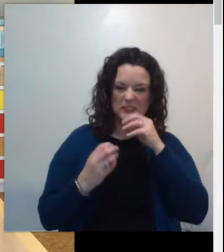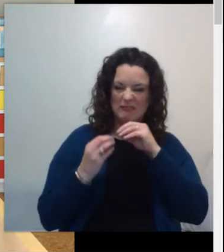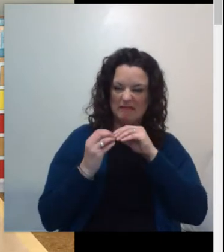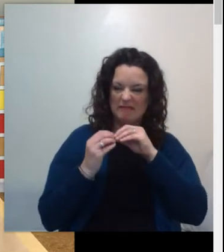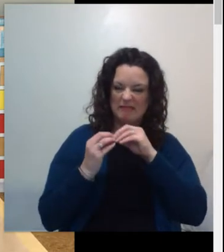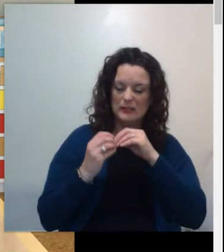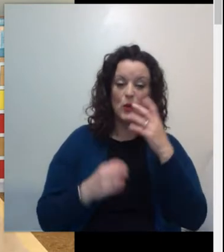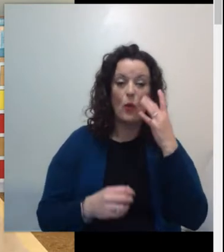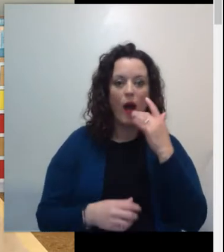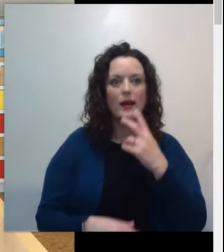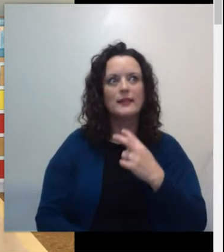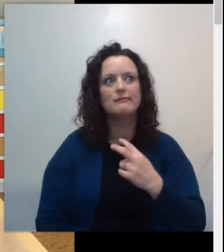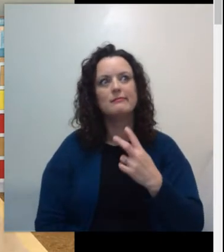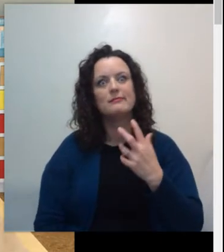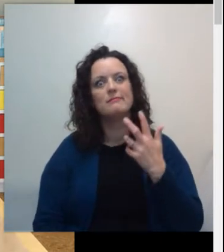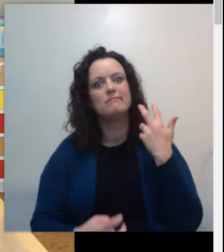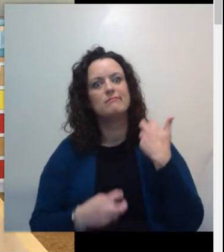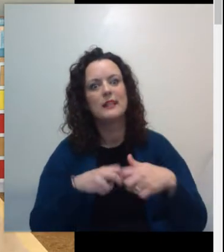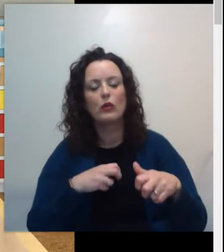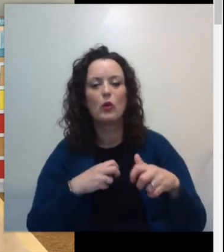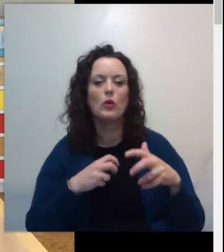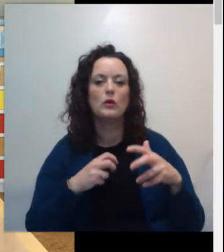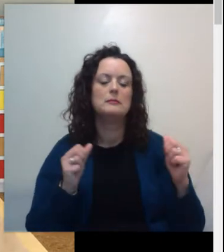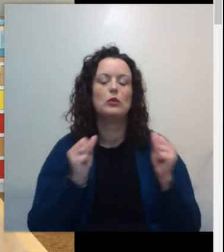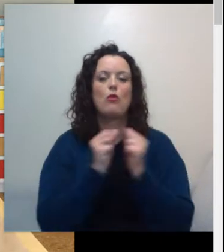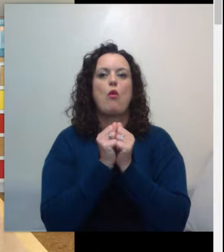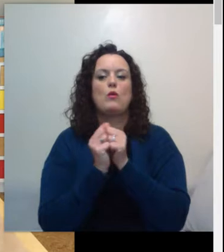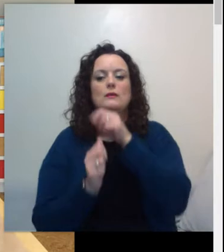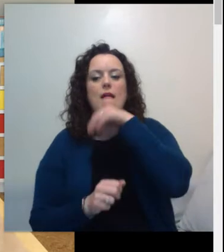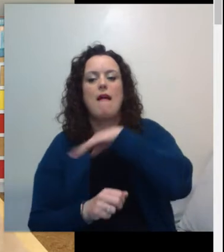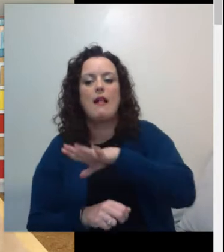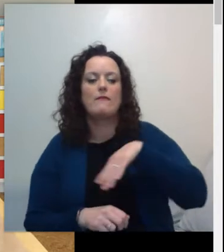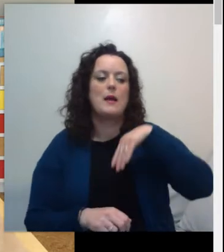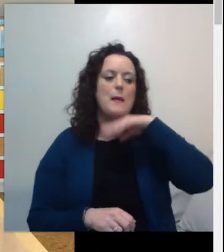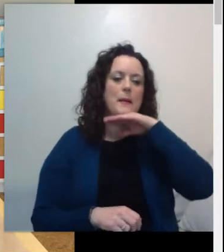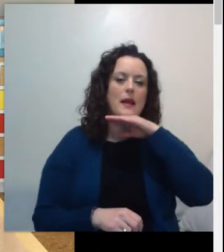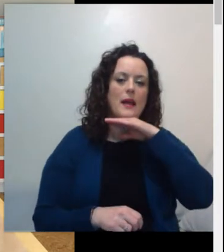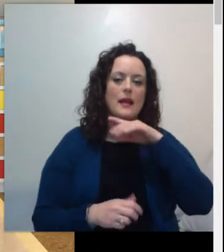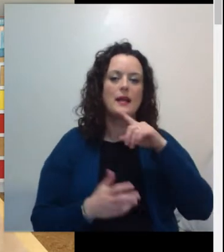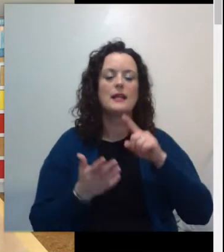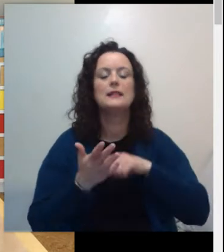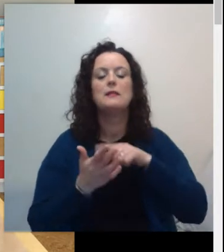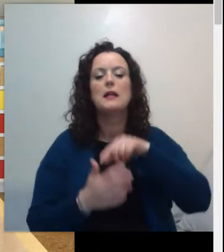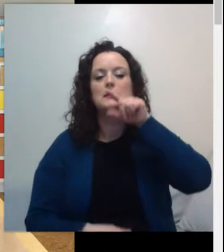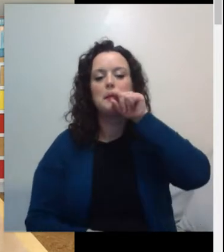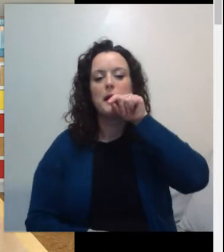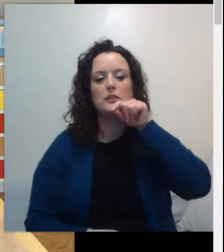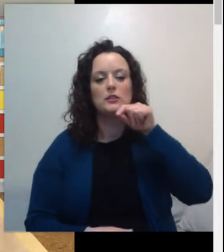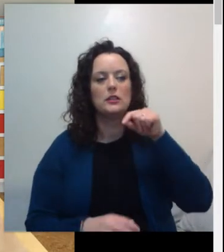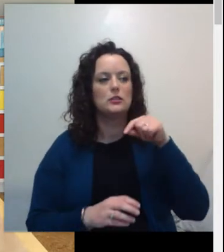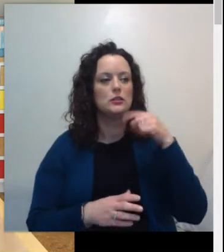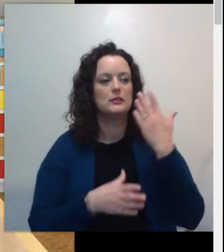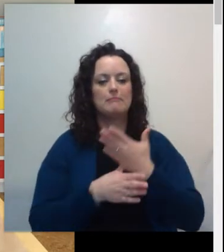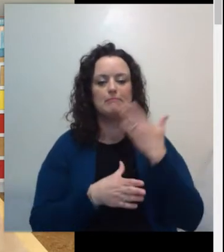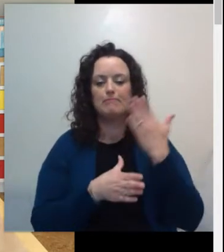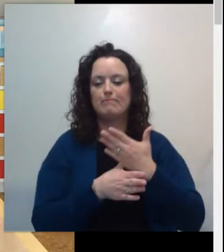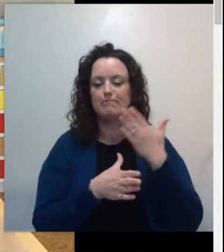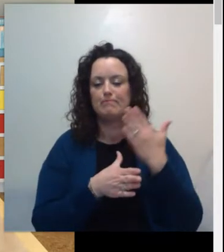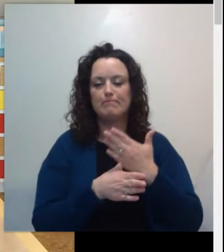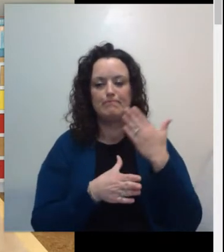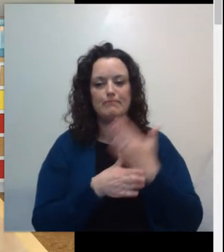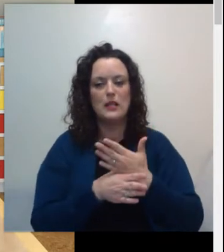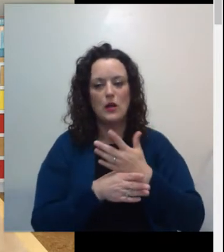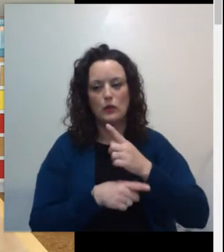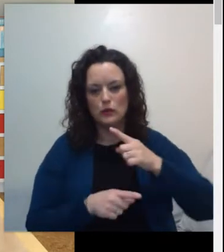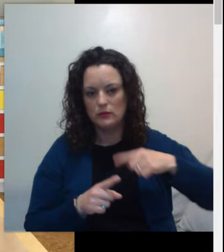a lot to be so close to an elephant and a pig. And sometimes a pigeon is getting on everybody's nerves, but they